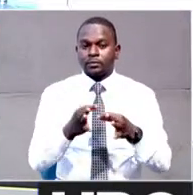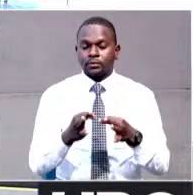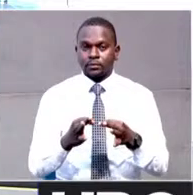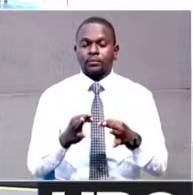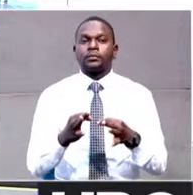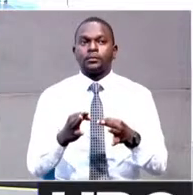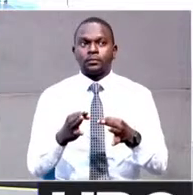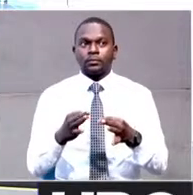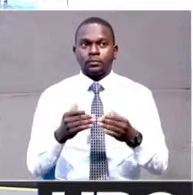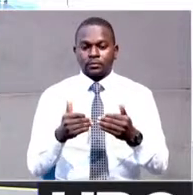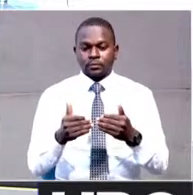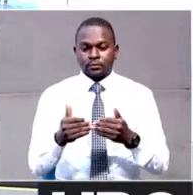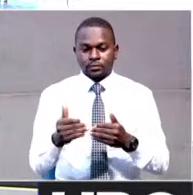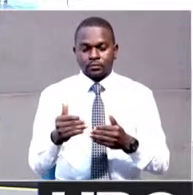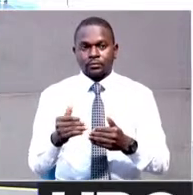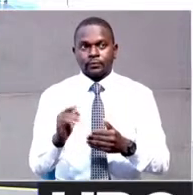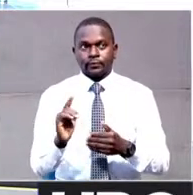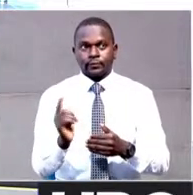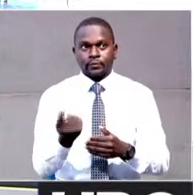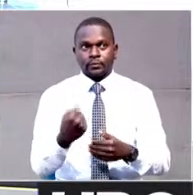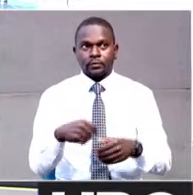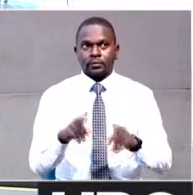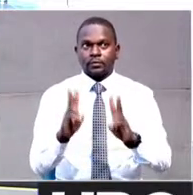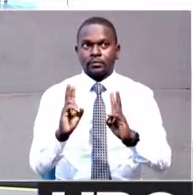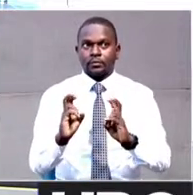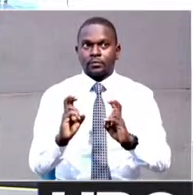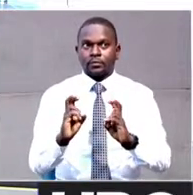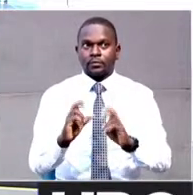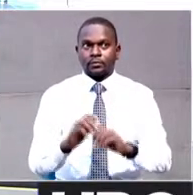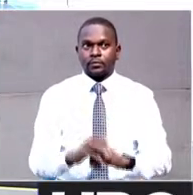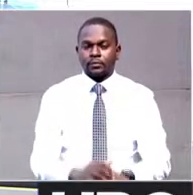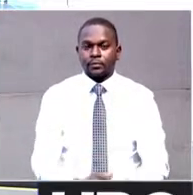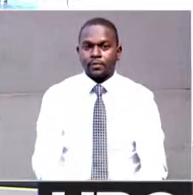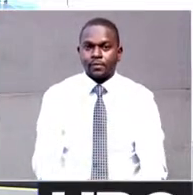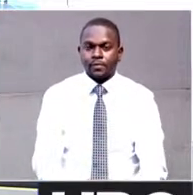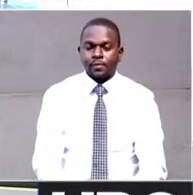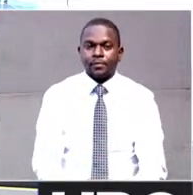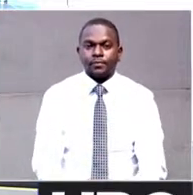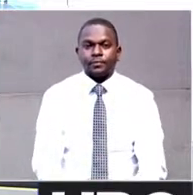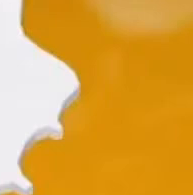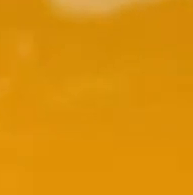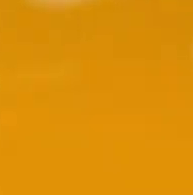sign language. Without further ado, let's take a look at tonight's top stories.